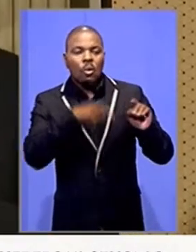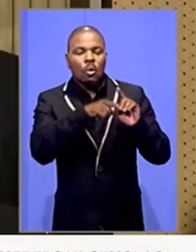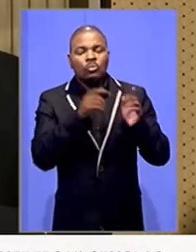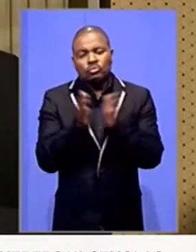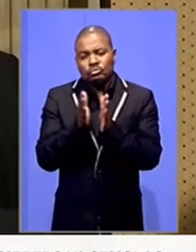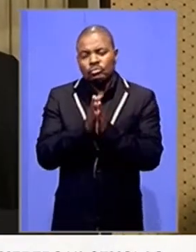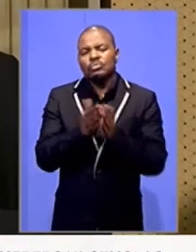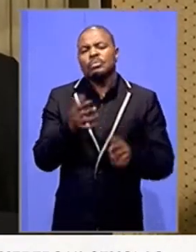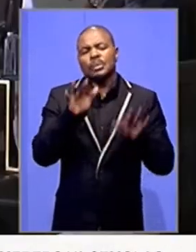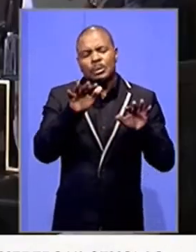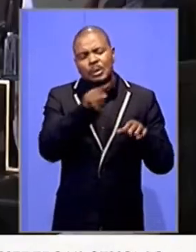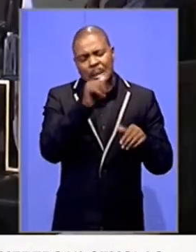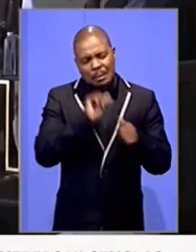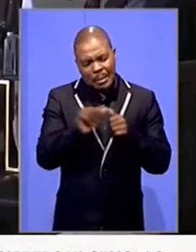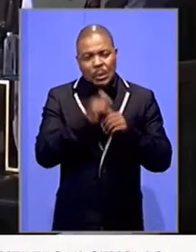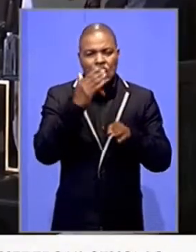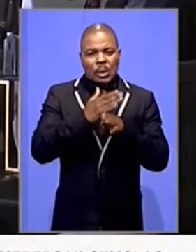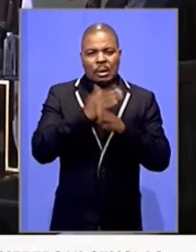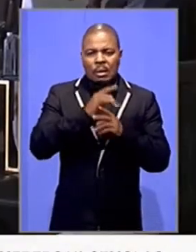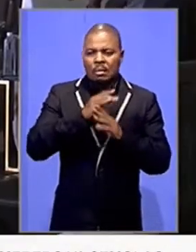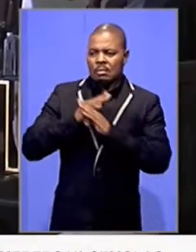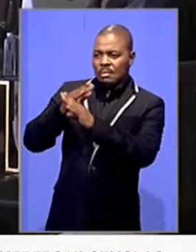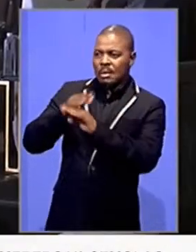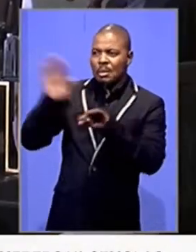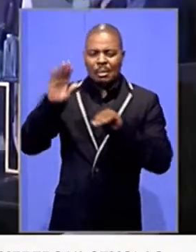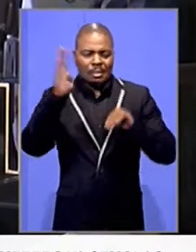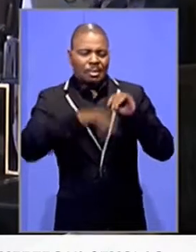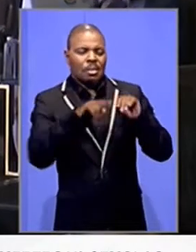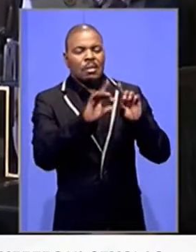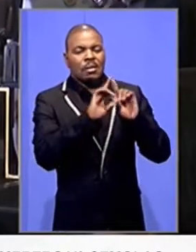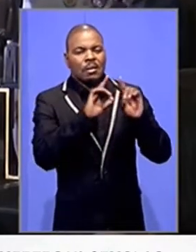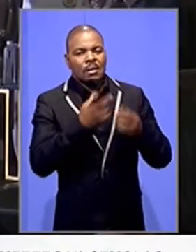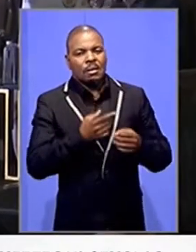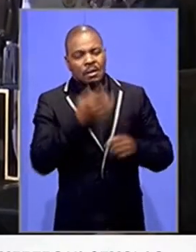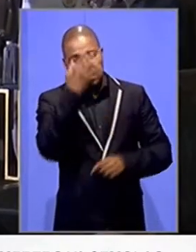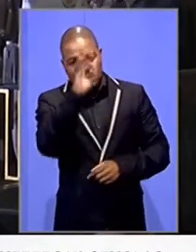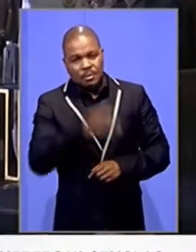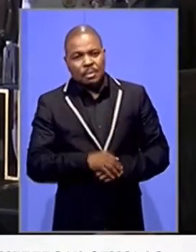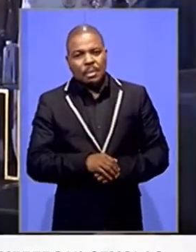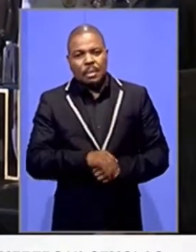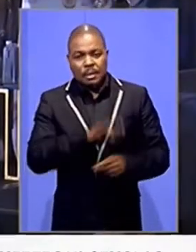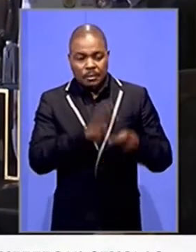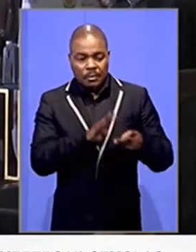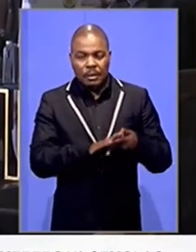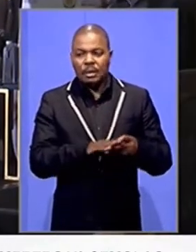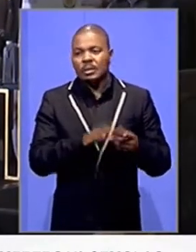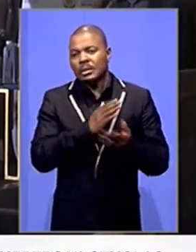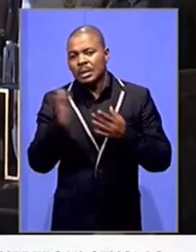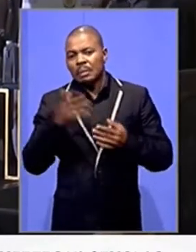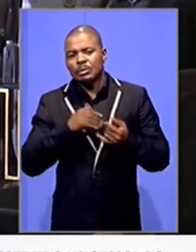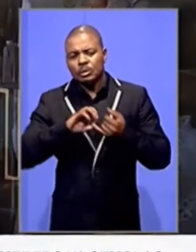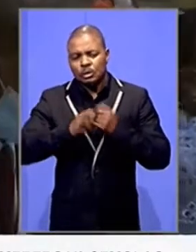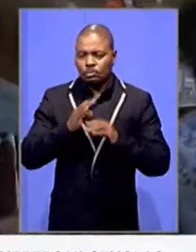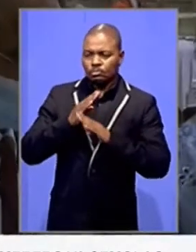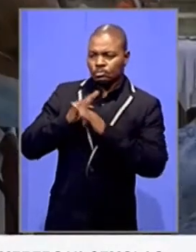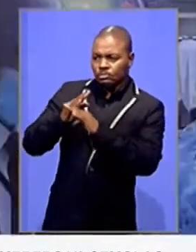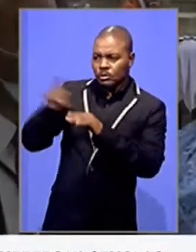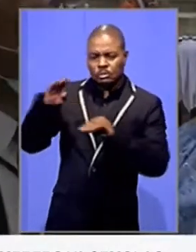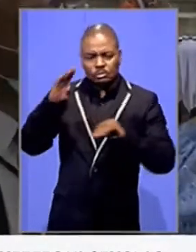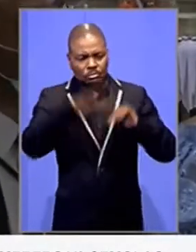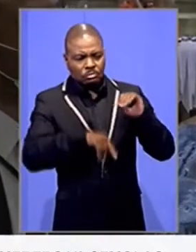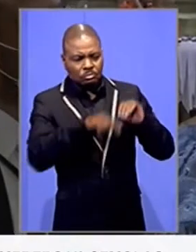matlole. Maitlhomo a foramo e tlhamilweng ka 2018 ke go thusa ka go rulaganya dikgato semolao kgatlhanong le puso le go di tila. O buile